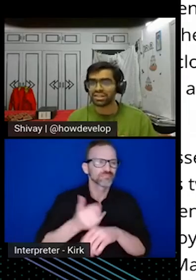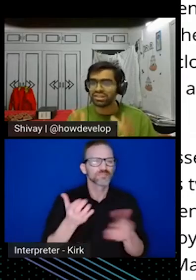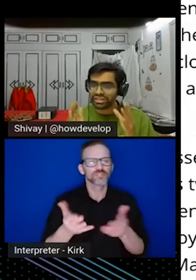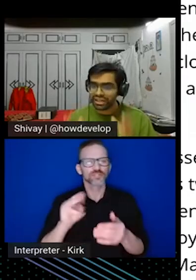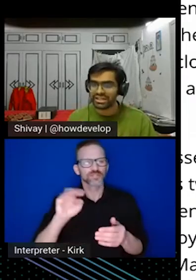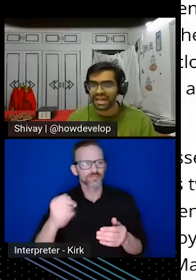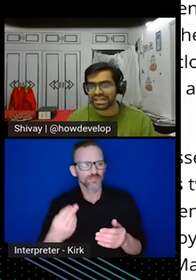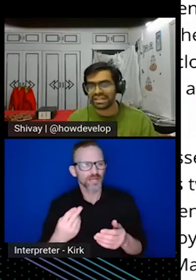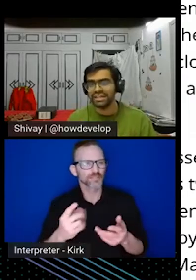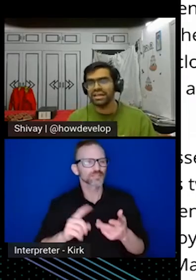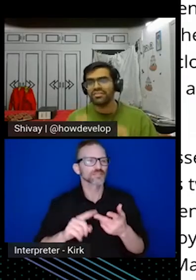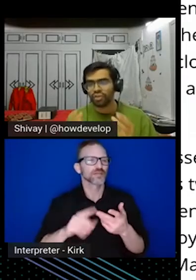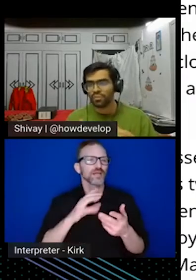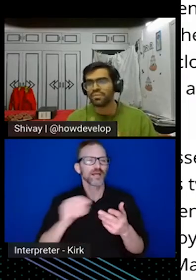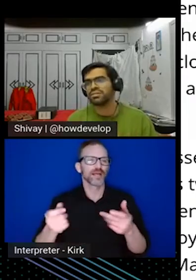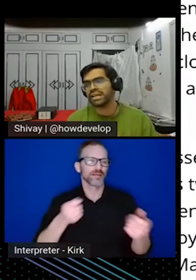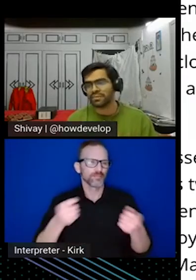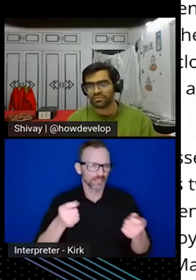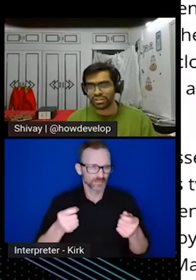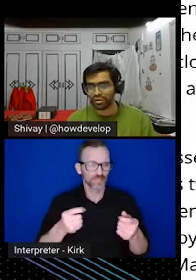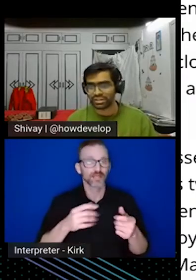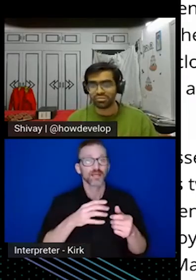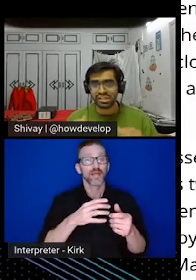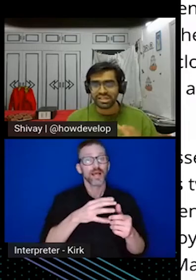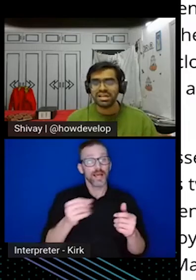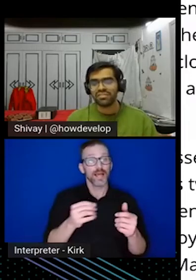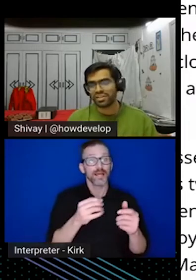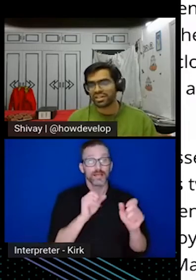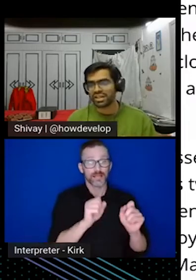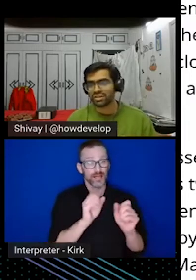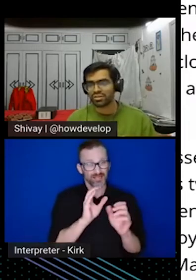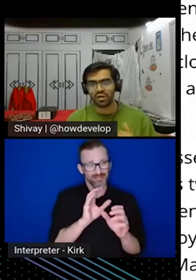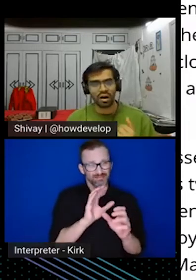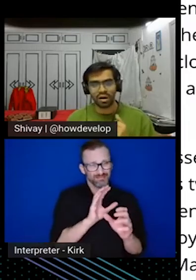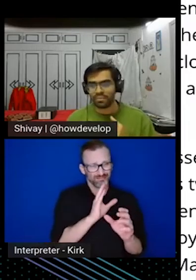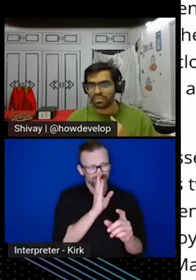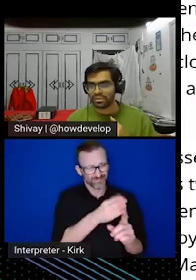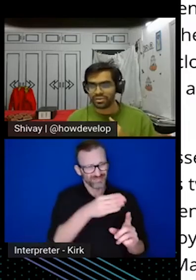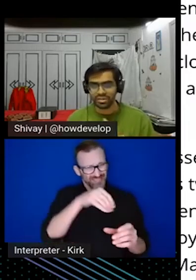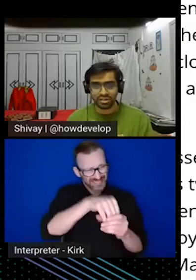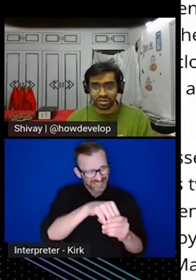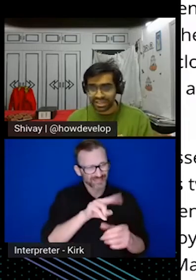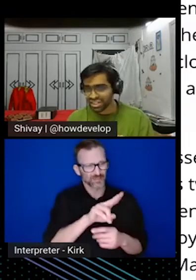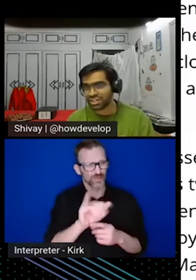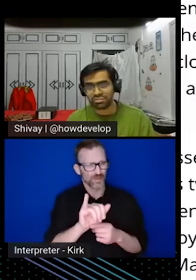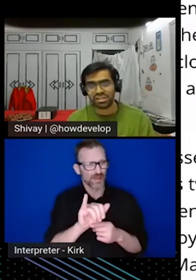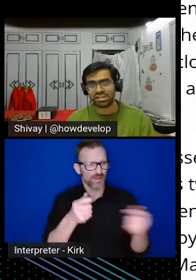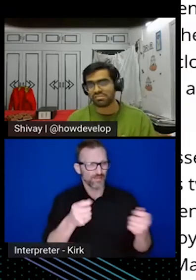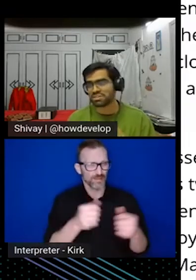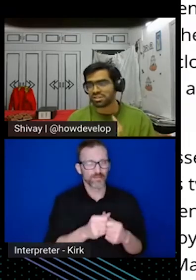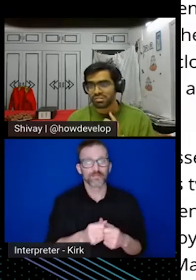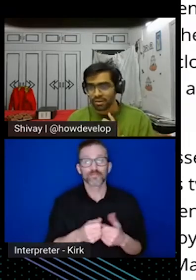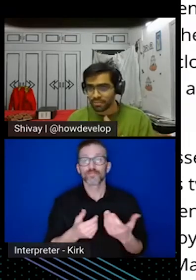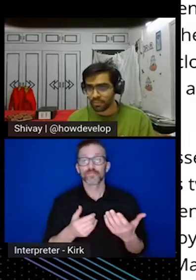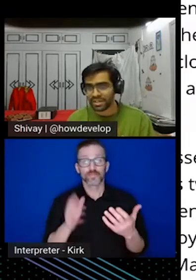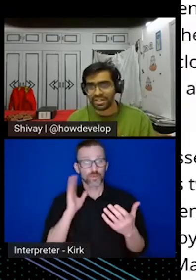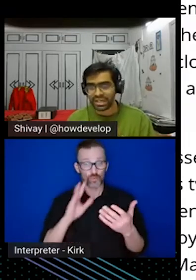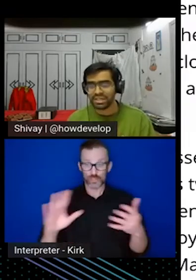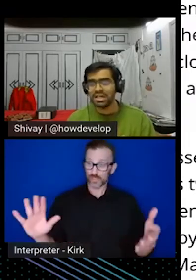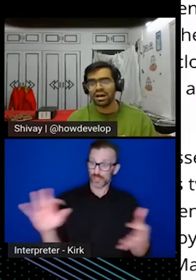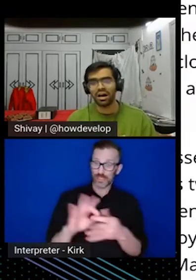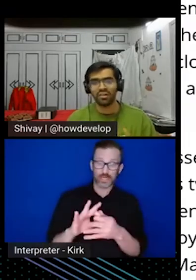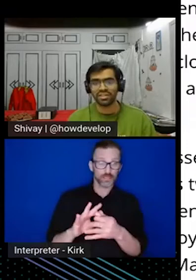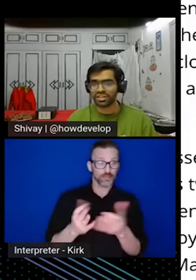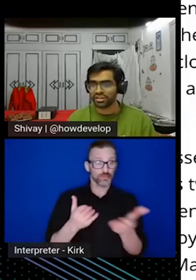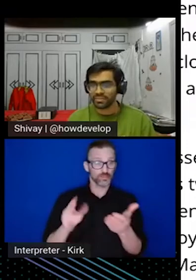and then actually run it directly from the help of the UI to see whether, the connection to these service mesh is properly